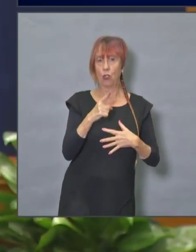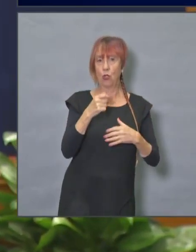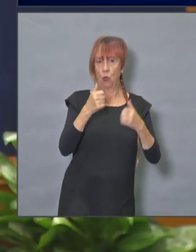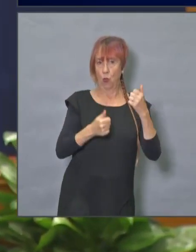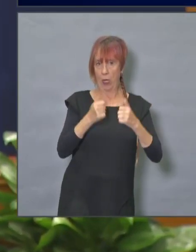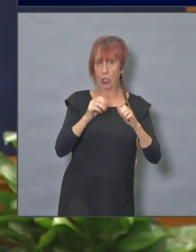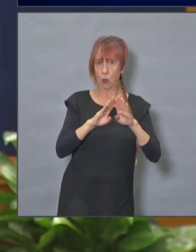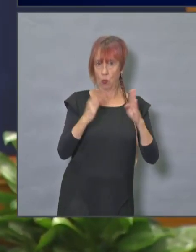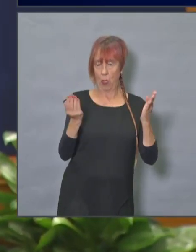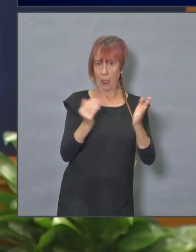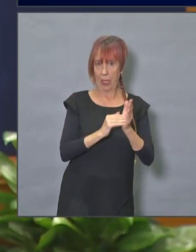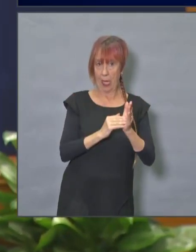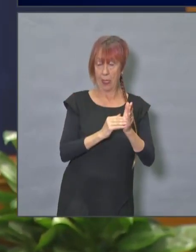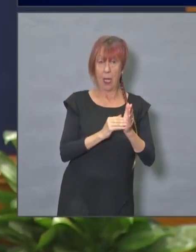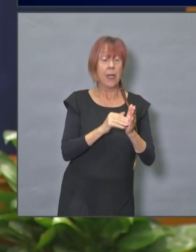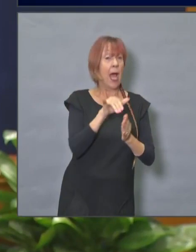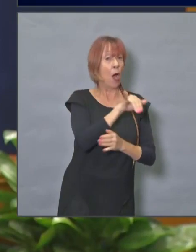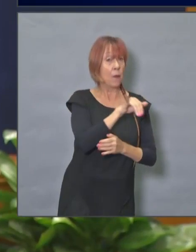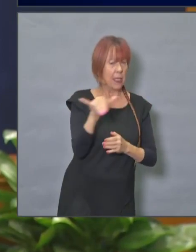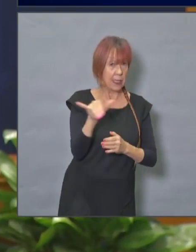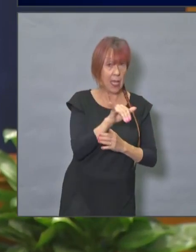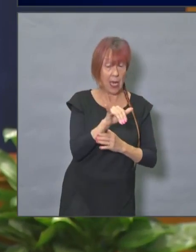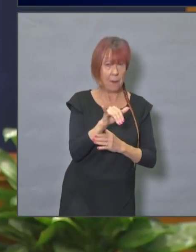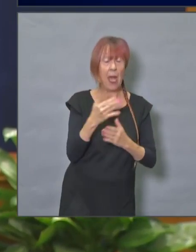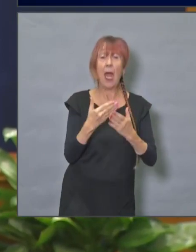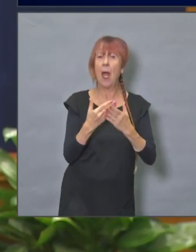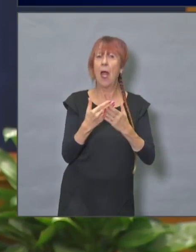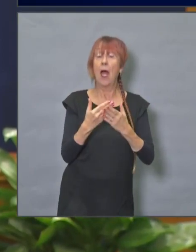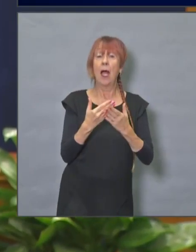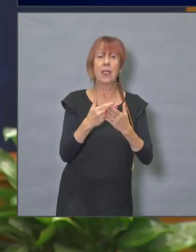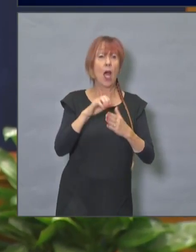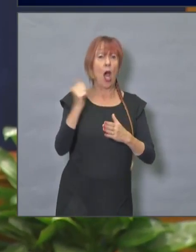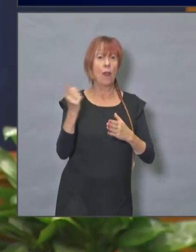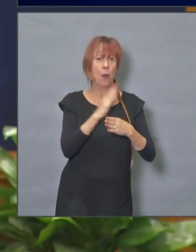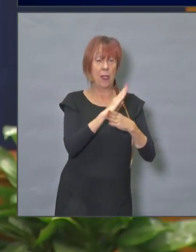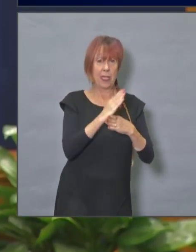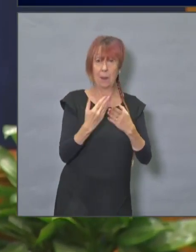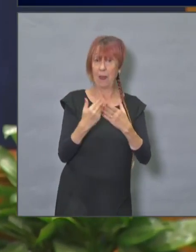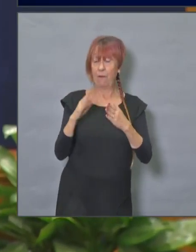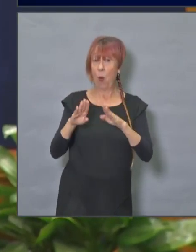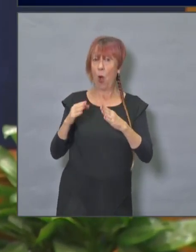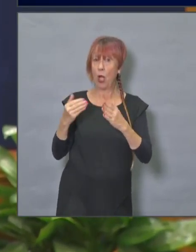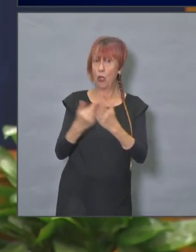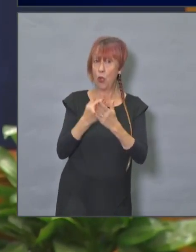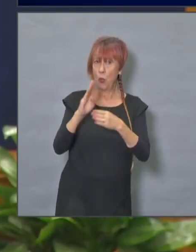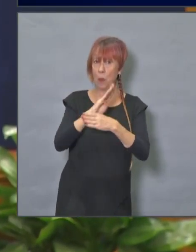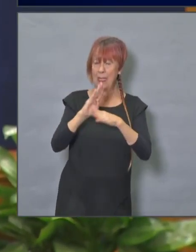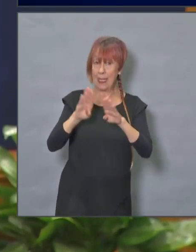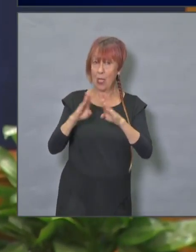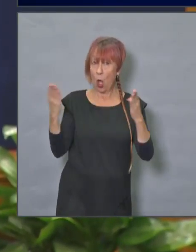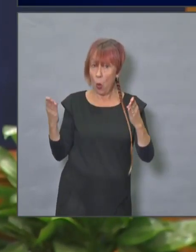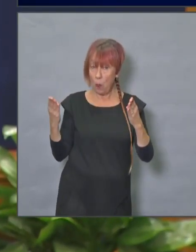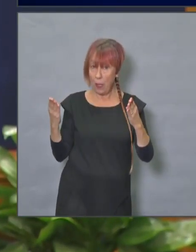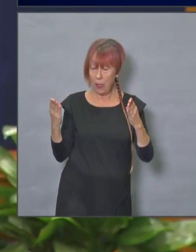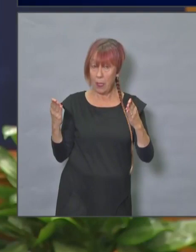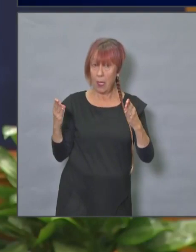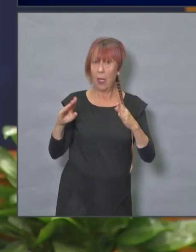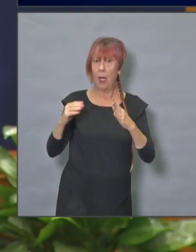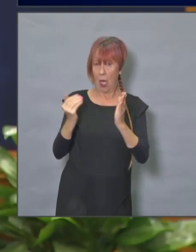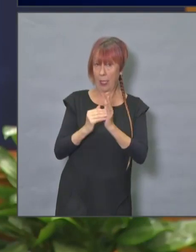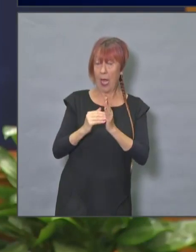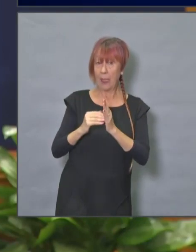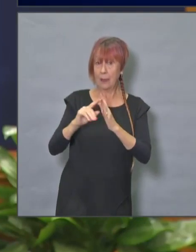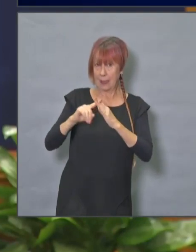with all other reopened businesses, before reopening, we ask that the new businesses that